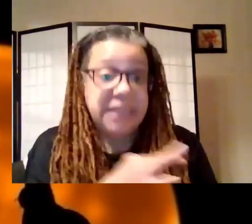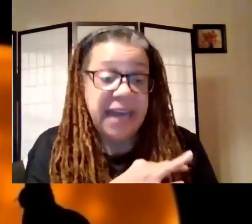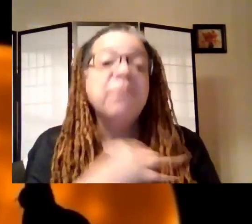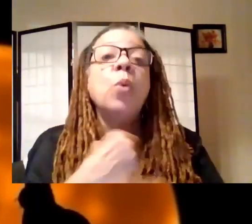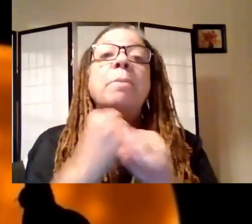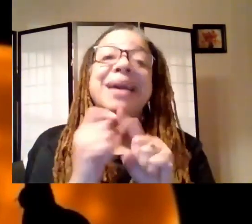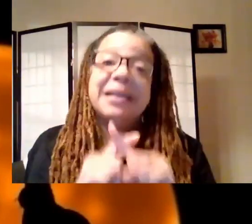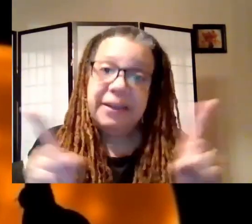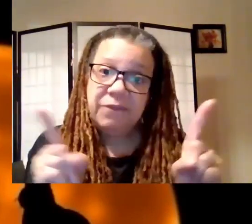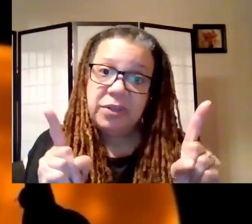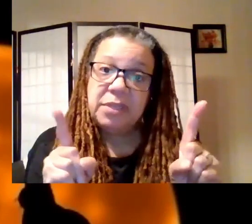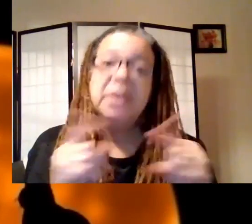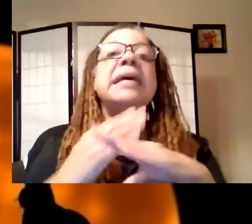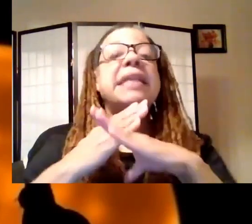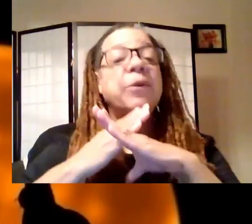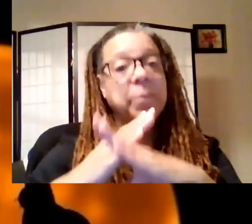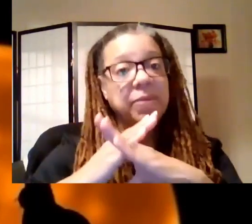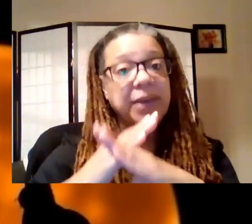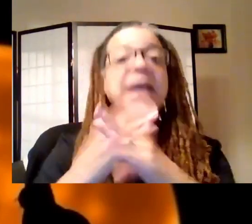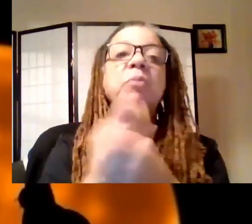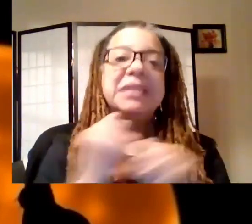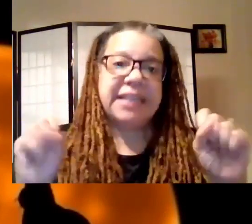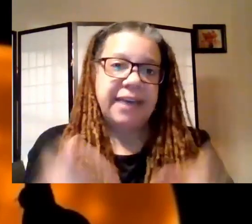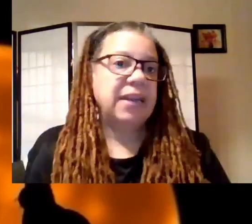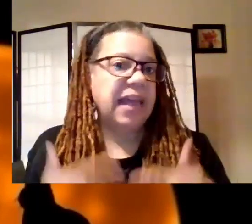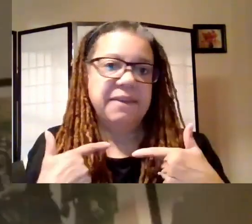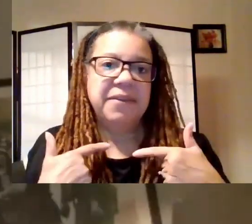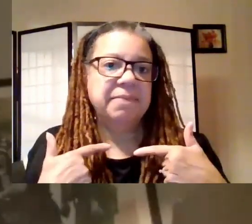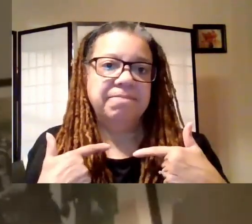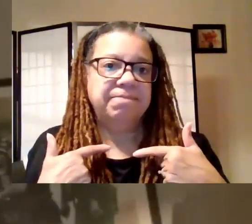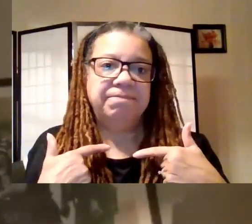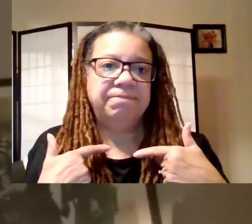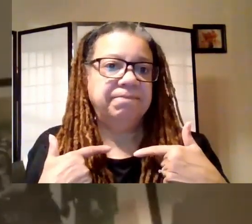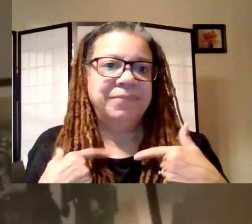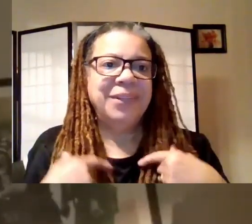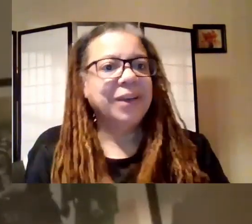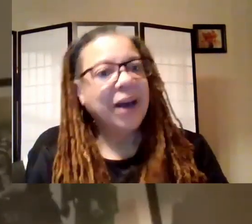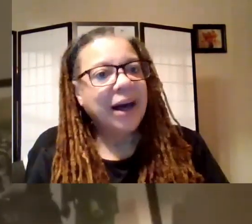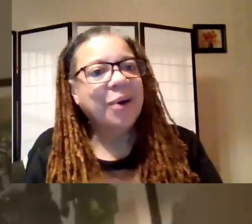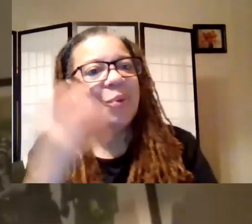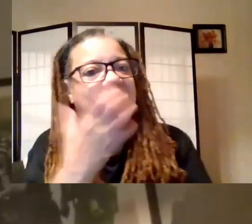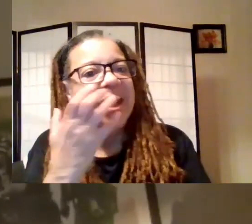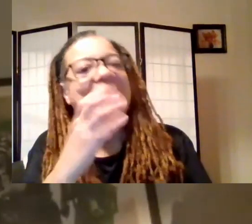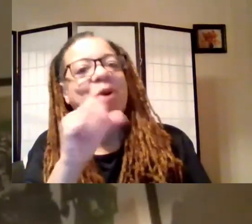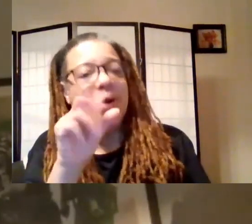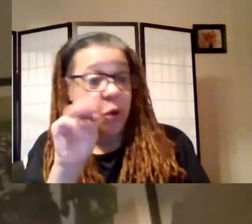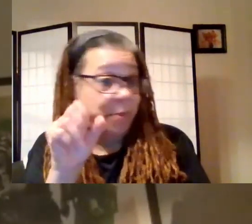only help prevent, but would save a life. Carmen, you are the best spokesperson for